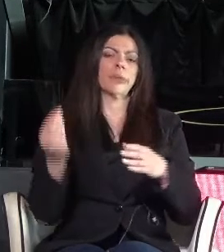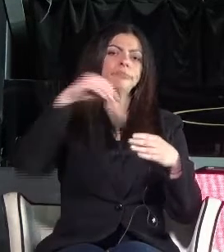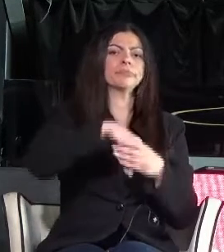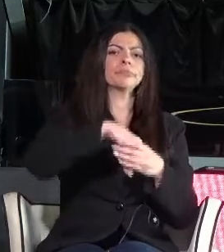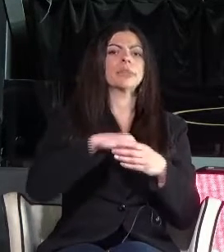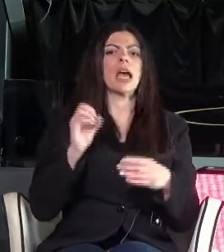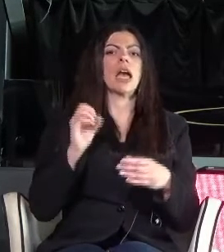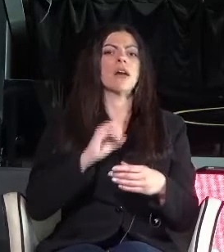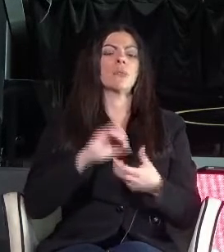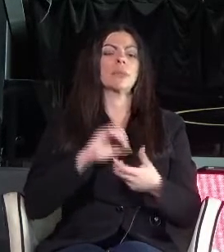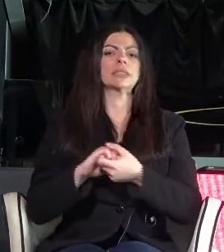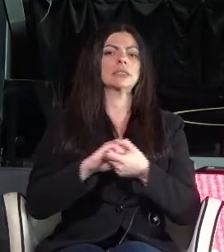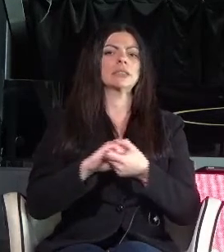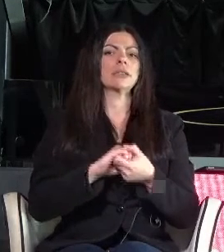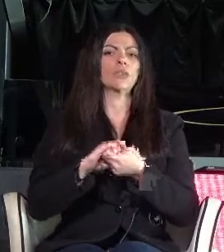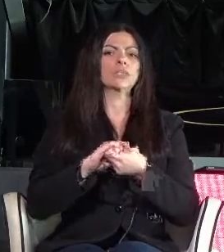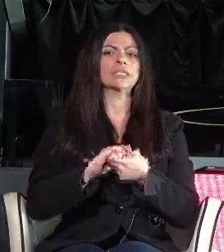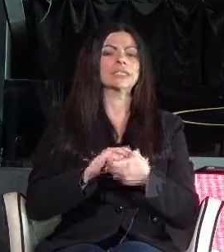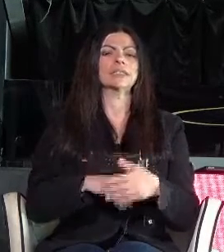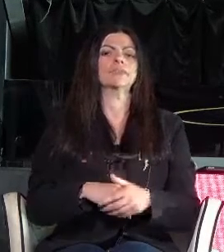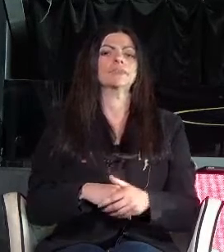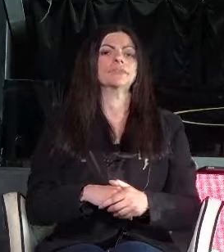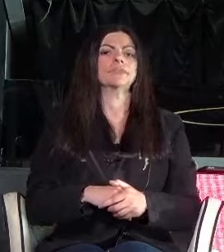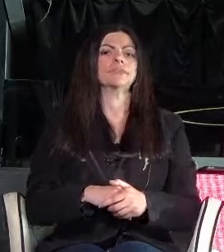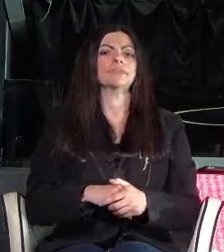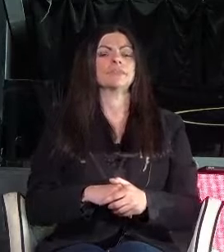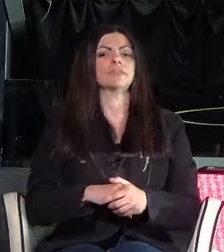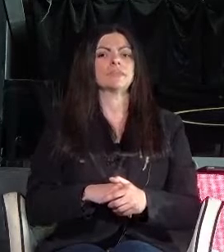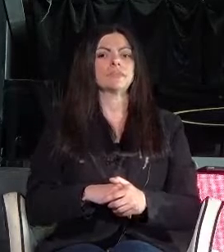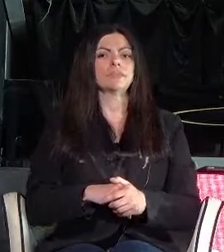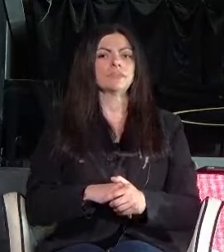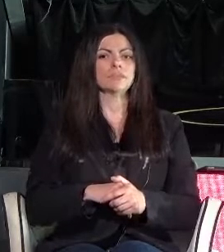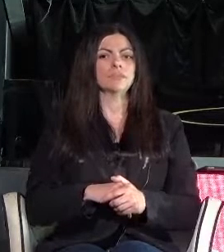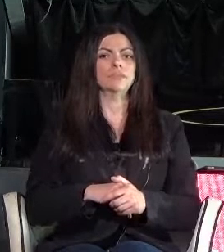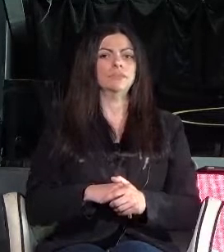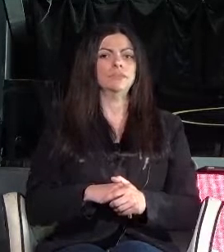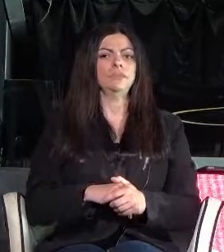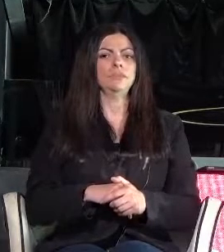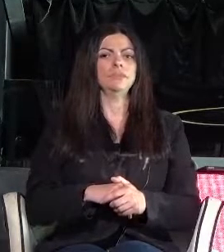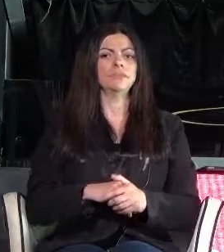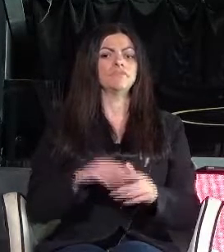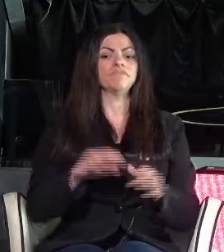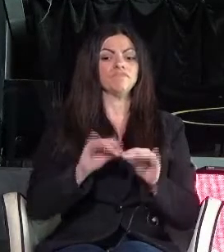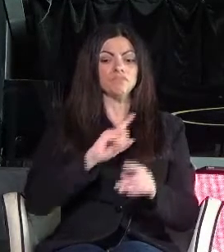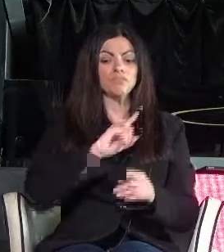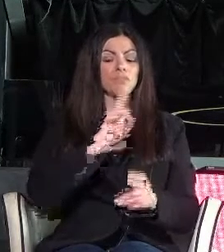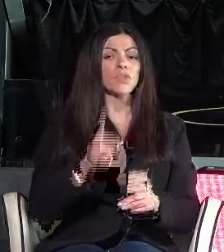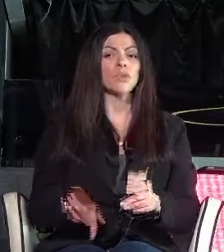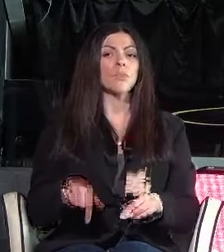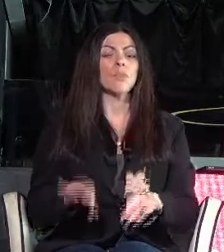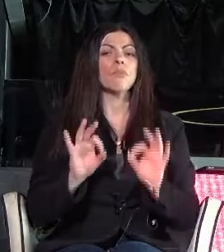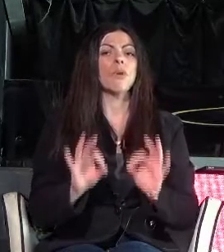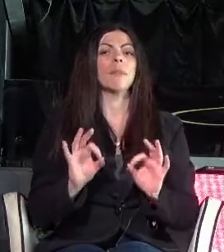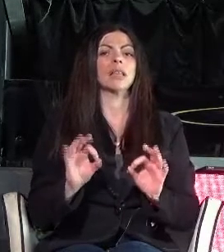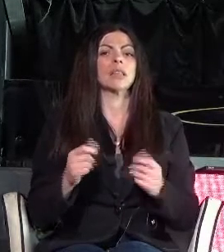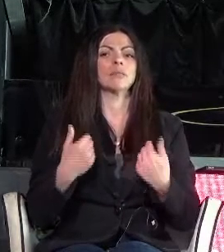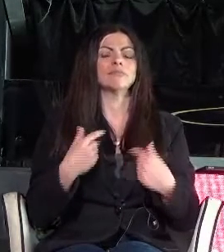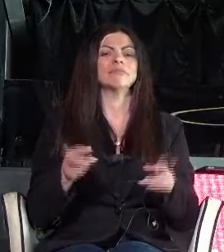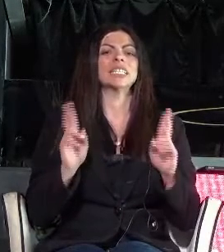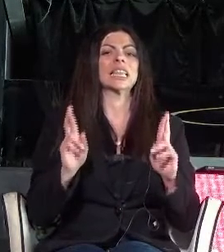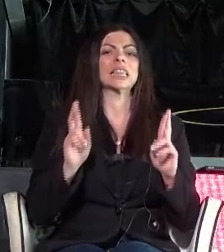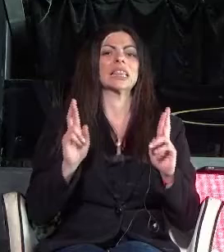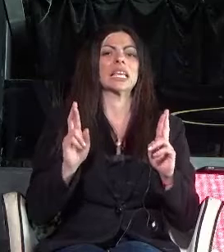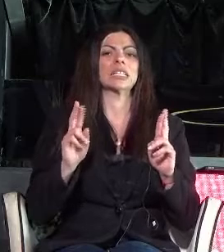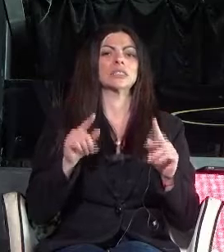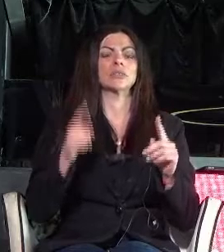for now, I just hope that this nightmare just stops, and all our partners, our